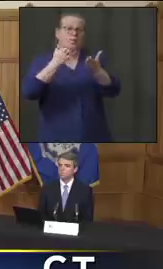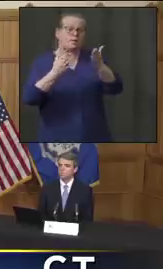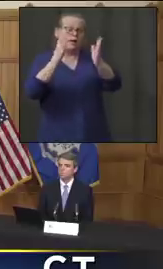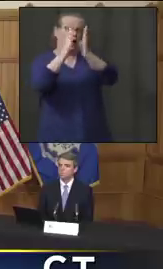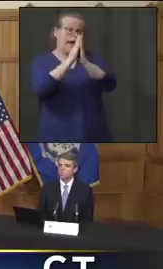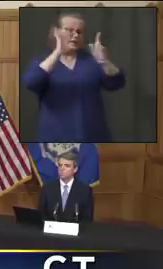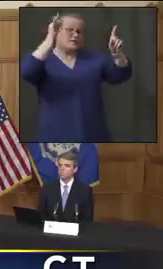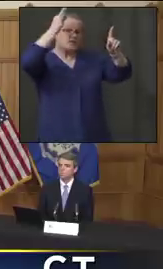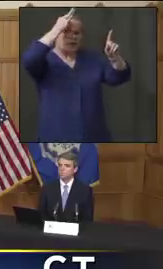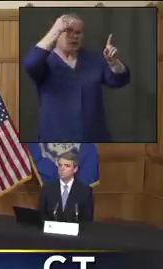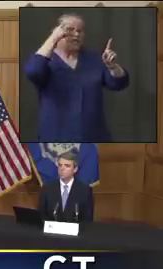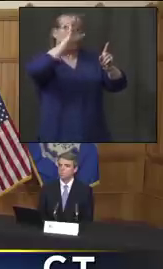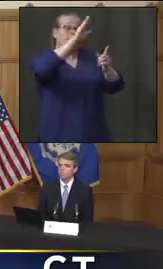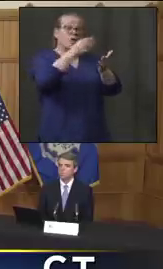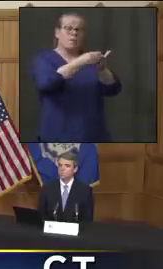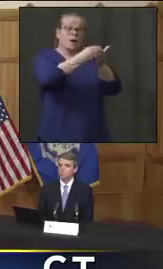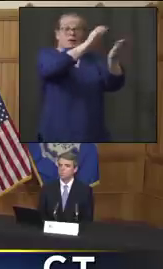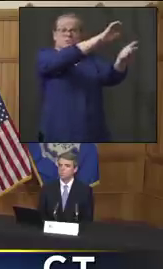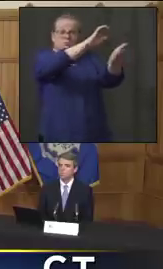financial assistance? Thank you.